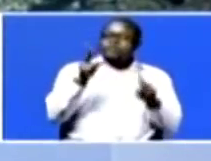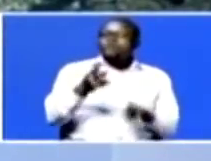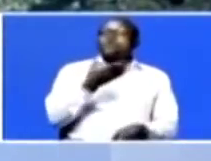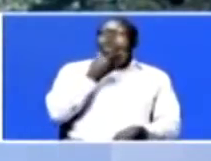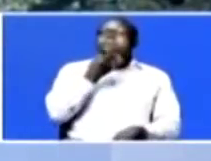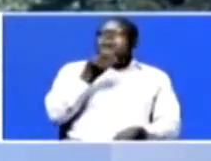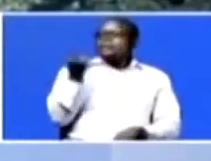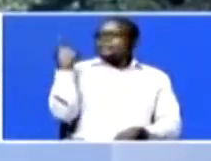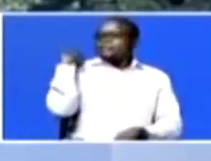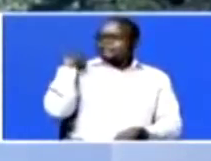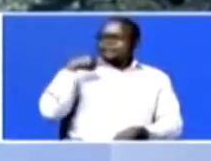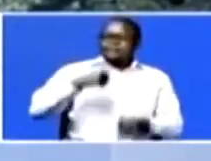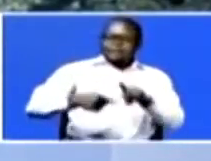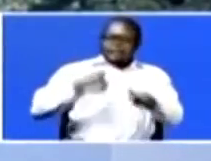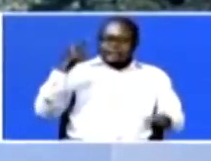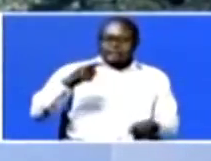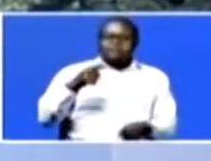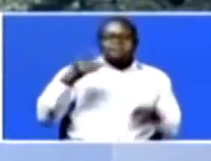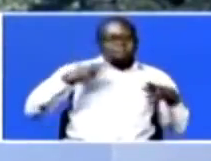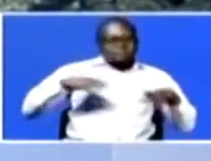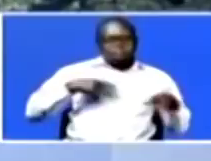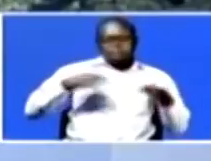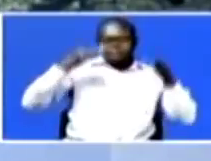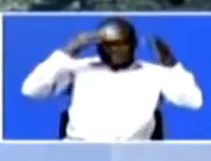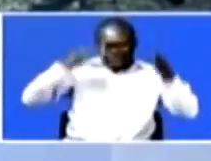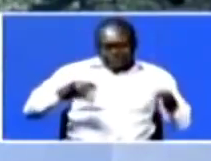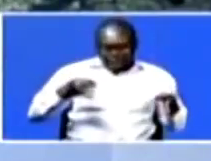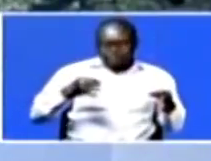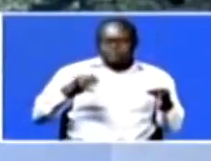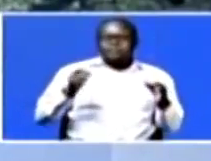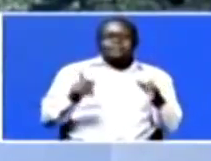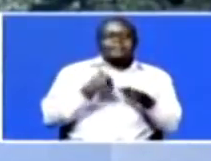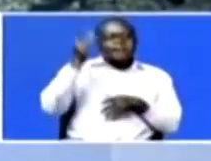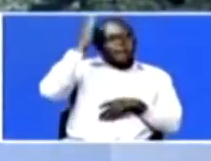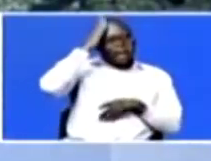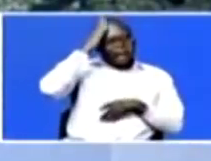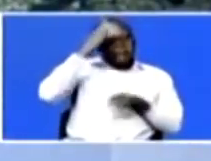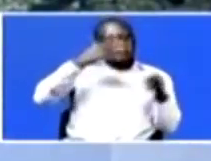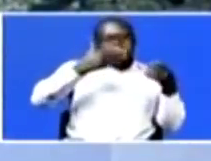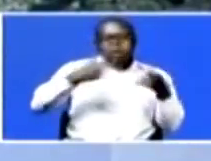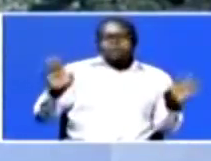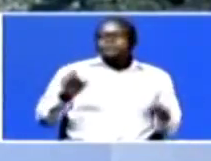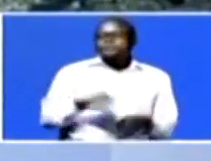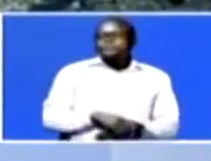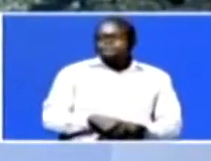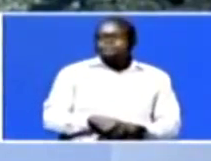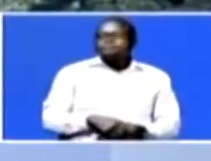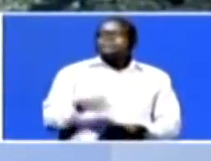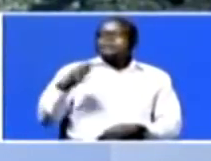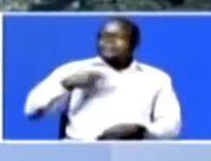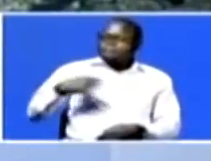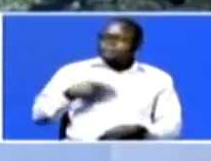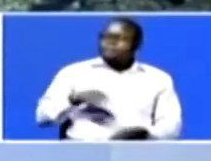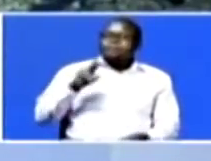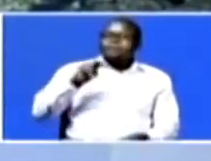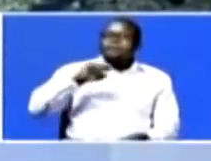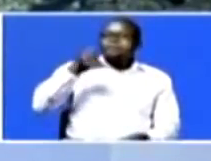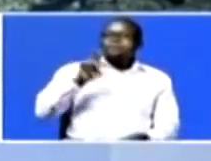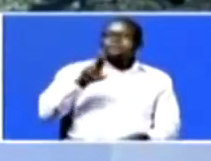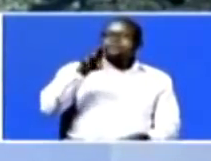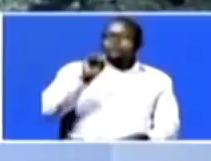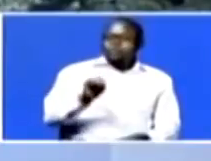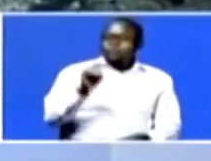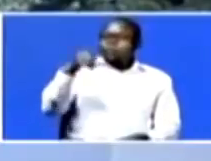by assailants who beheaded him and took away his head. The incident in Maucha Ward of Njoro comes